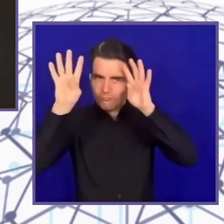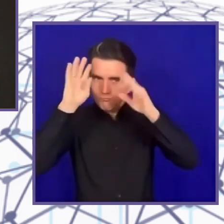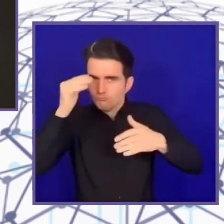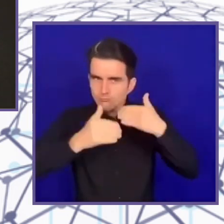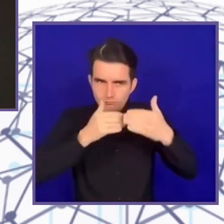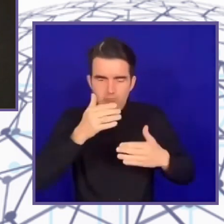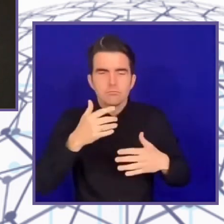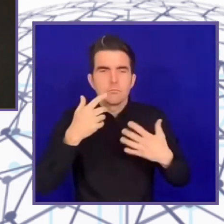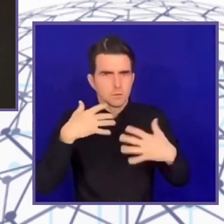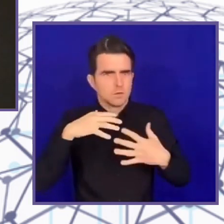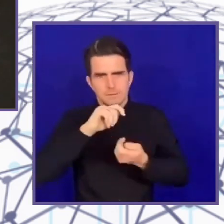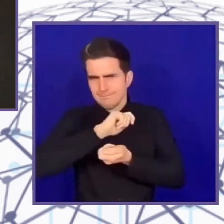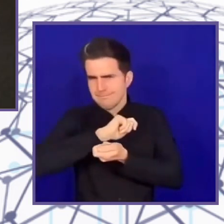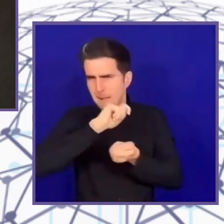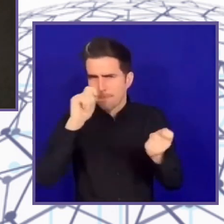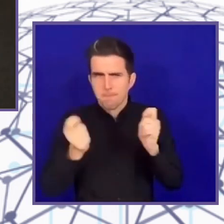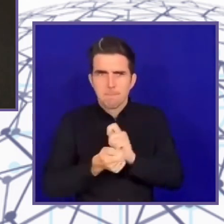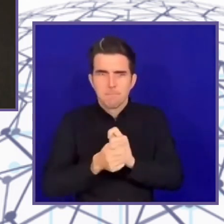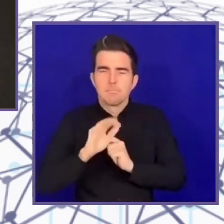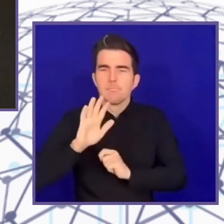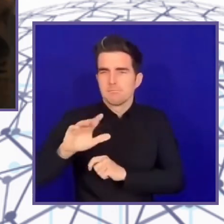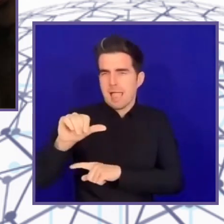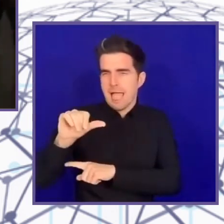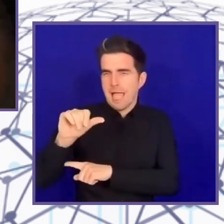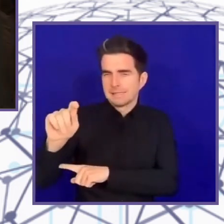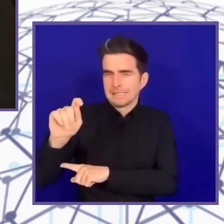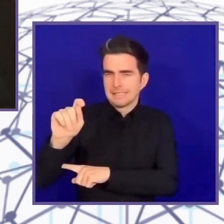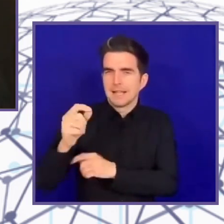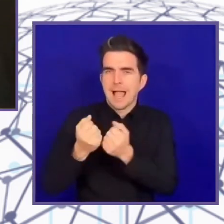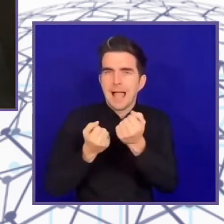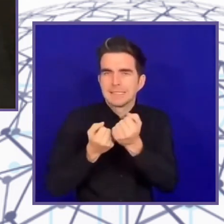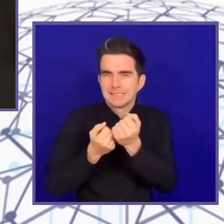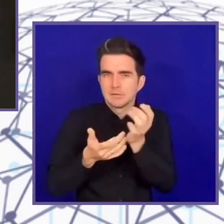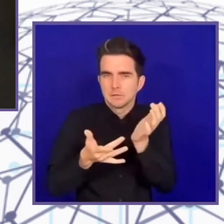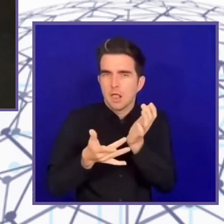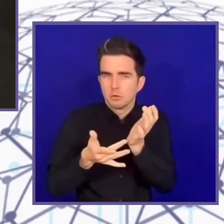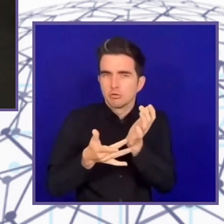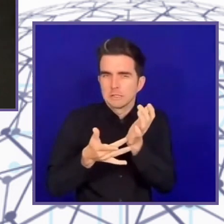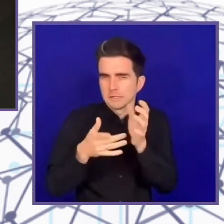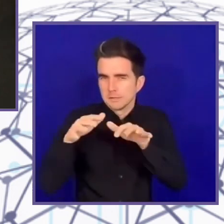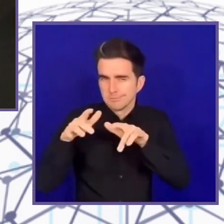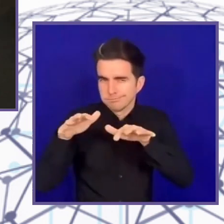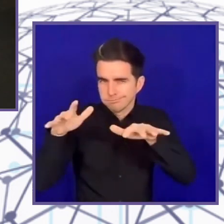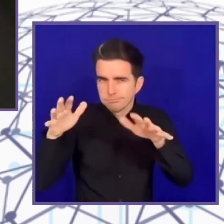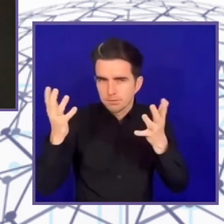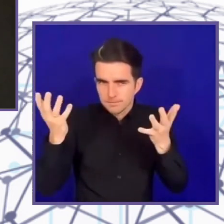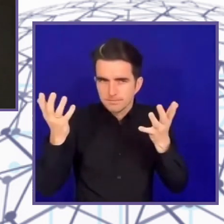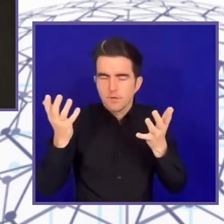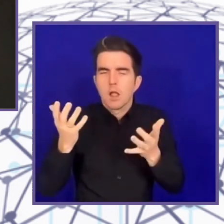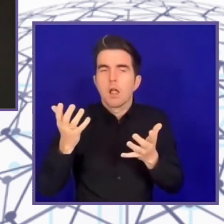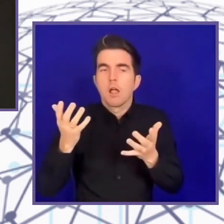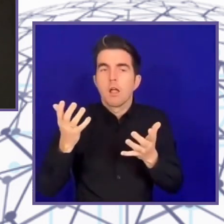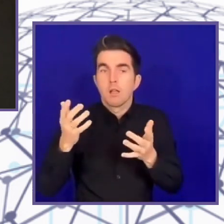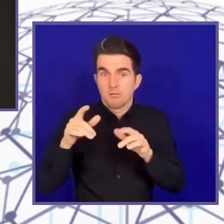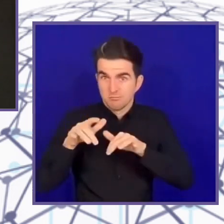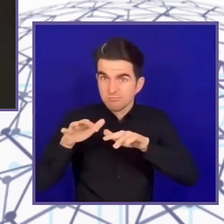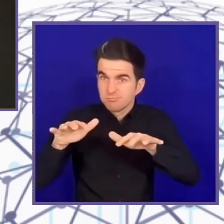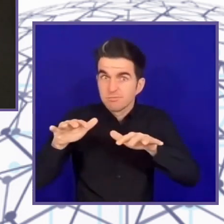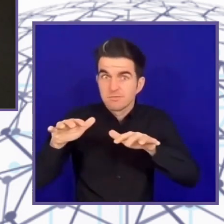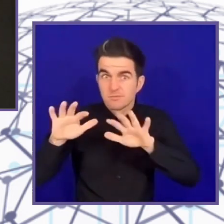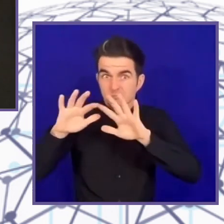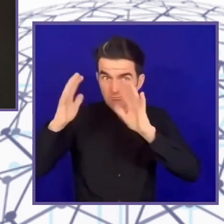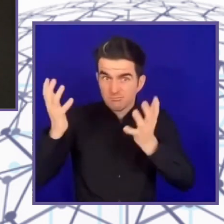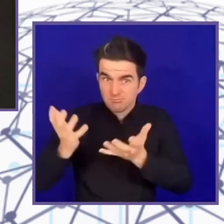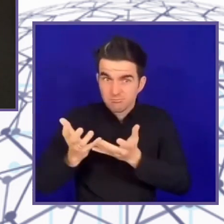My questions, I just focused on the humanitarian space because, I'll